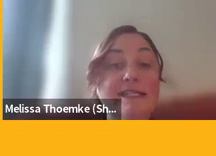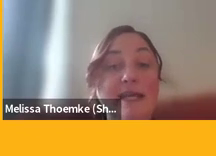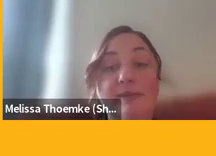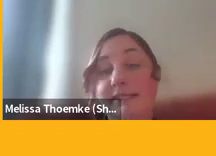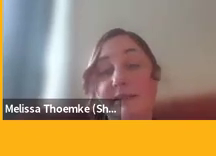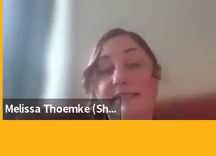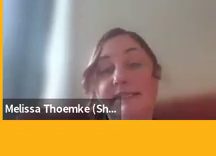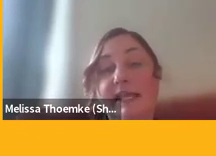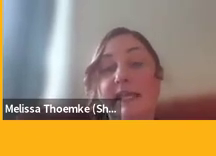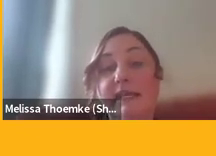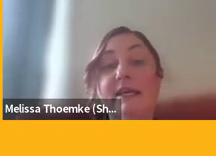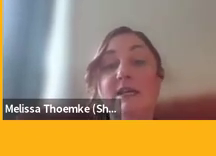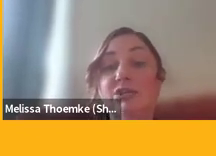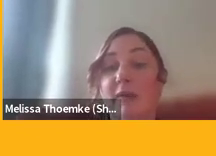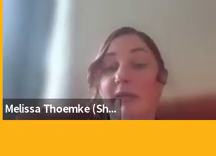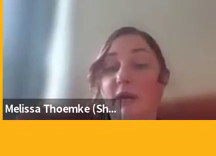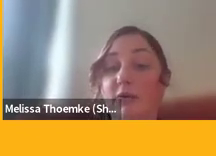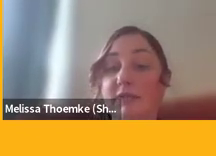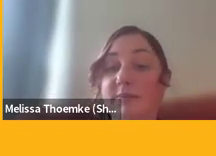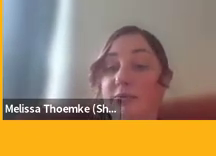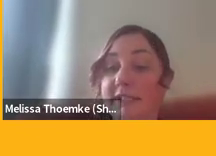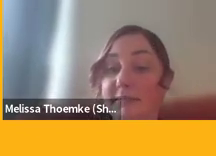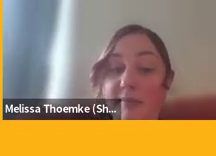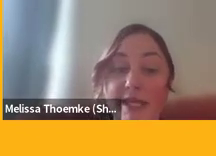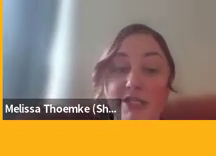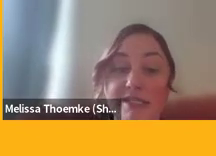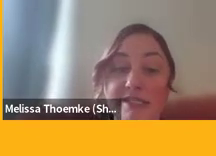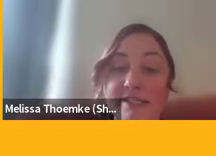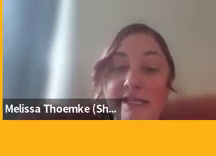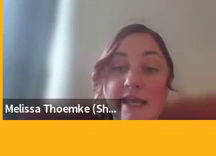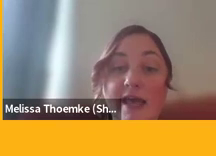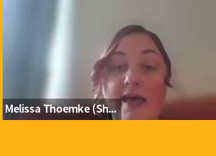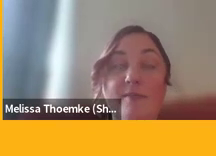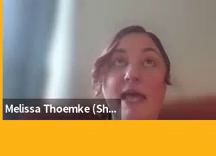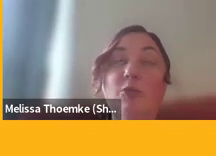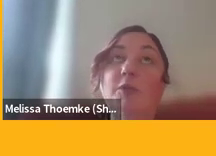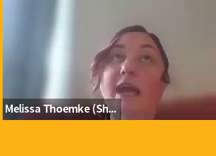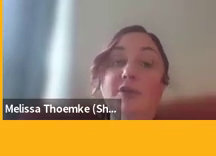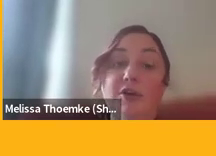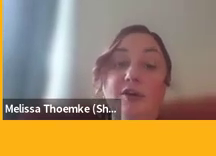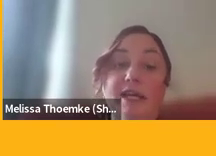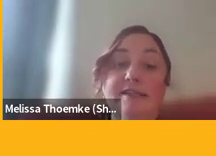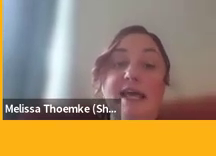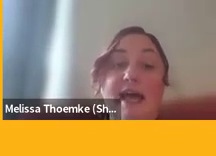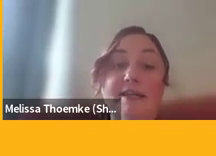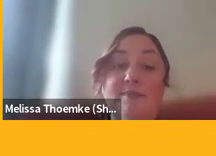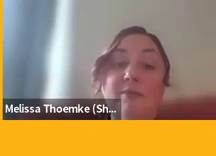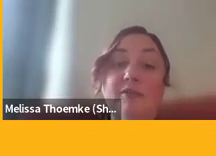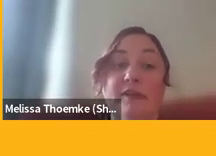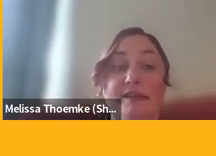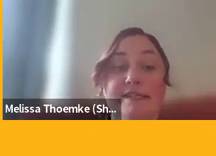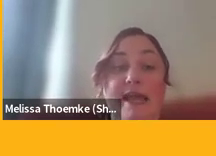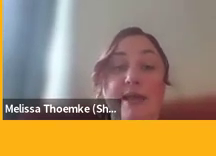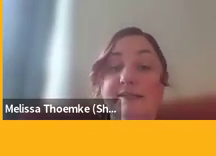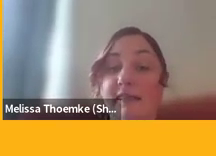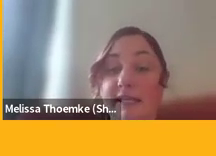had 99 placements in tribally owned print publications. And what we have heard is that people